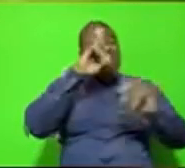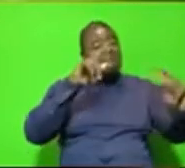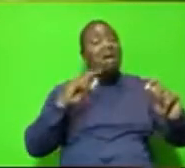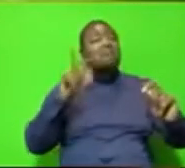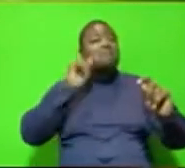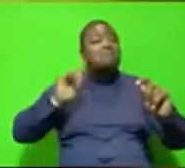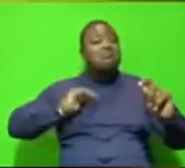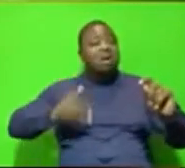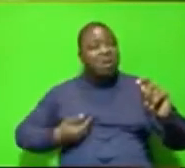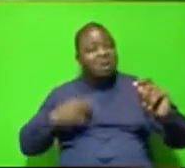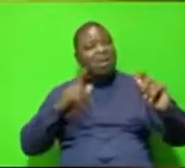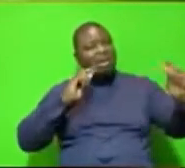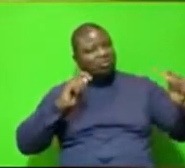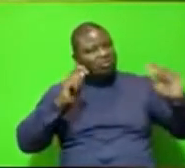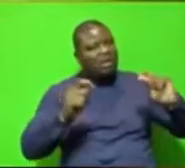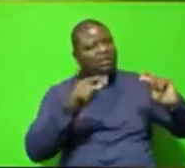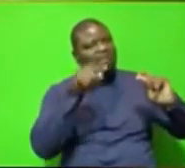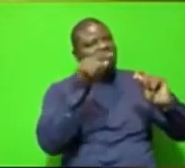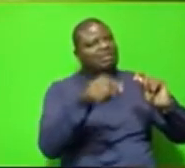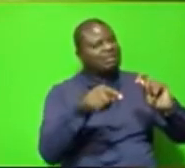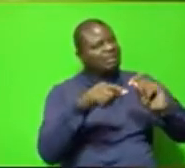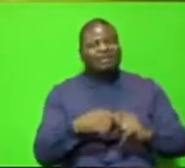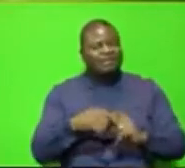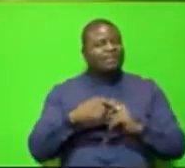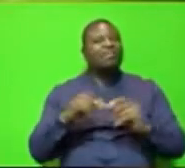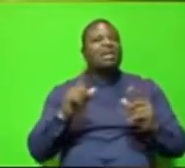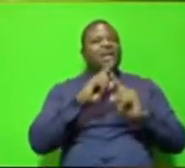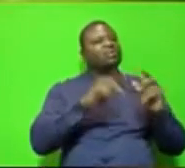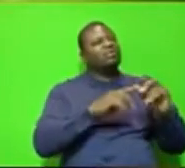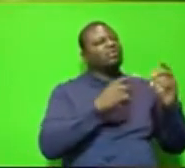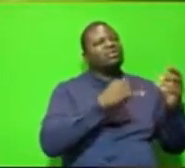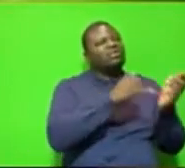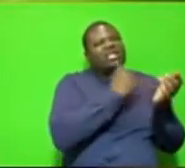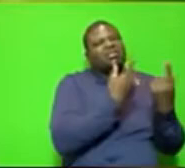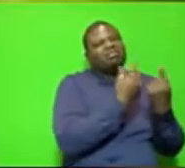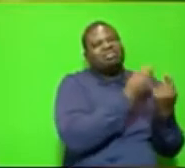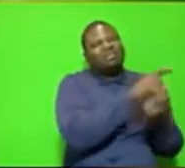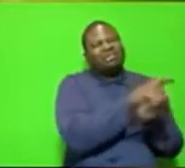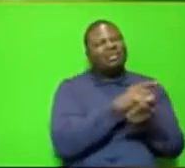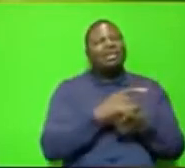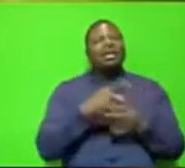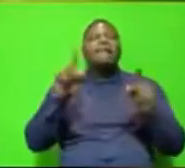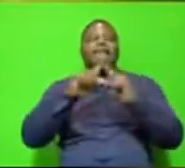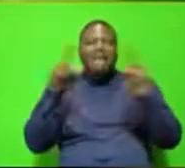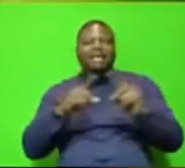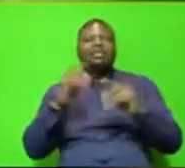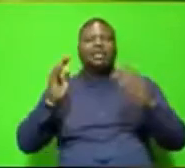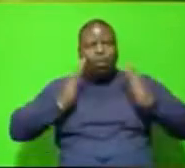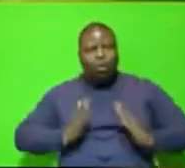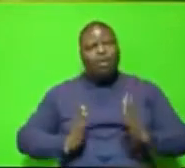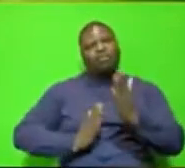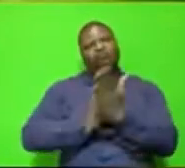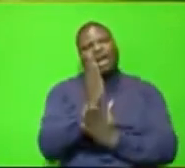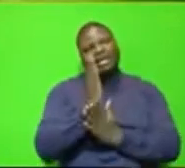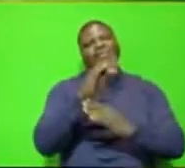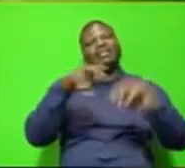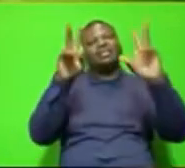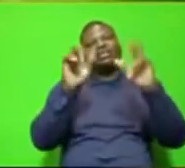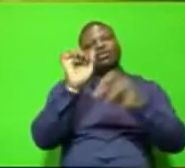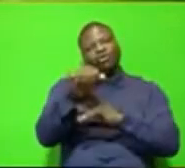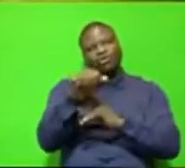issue. It is a fundamental human rights issue and a necessary condition for sustainable